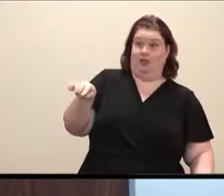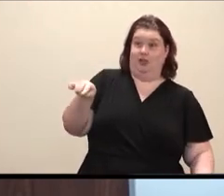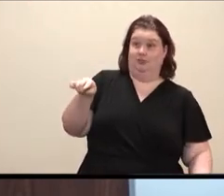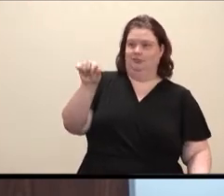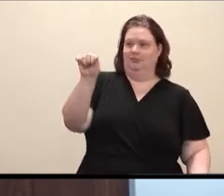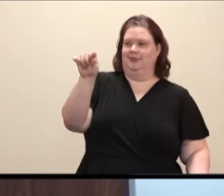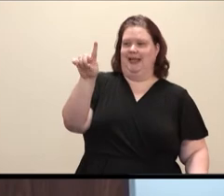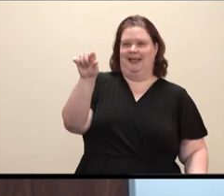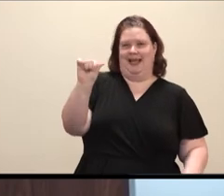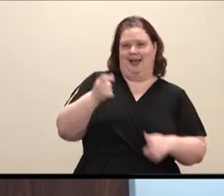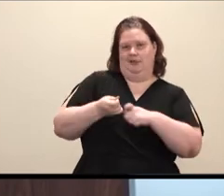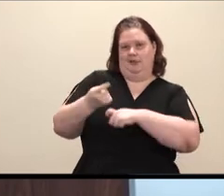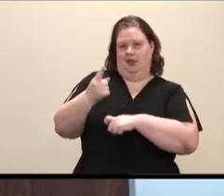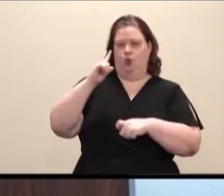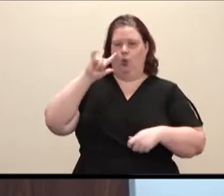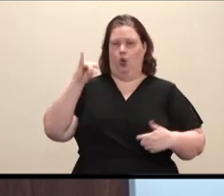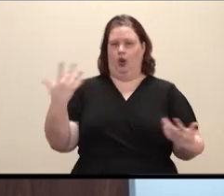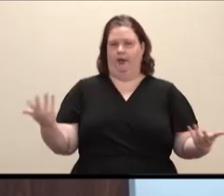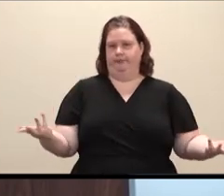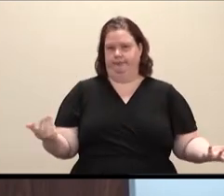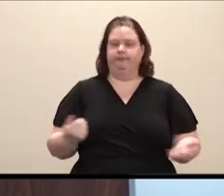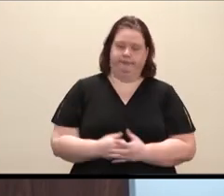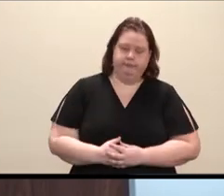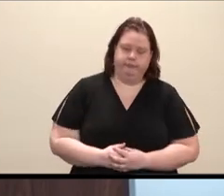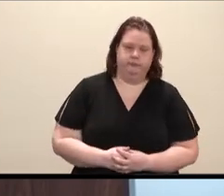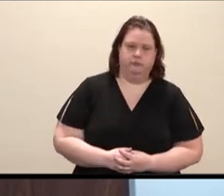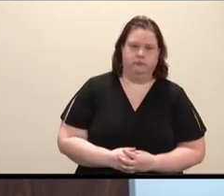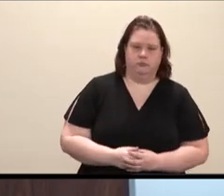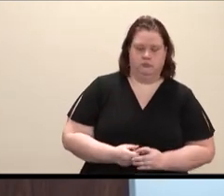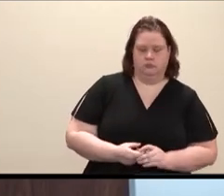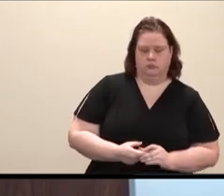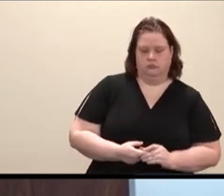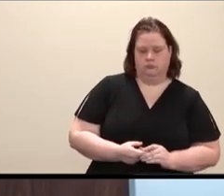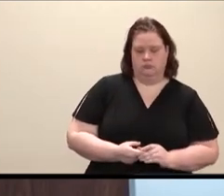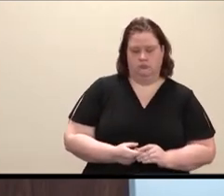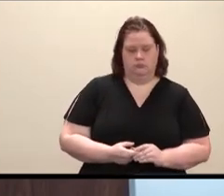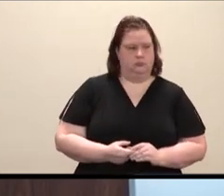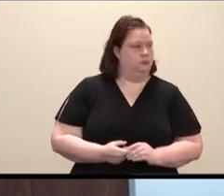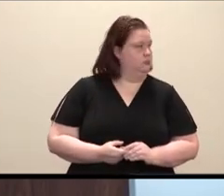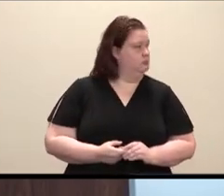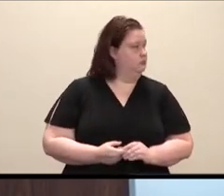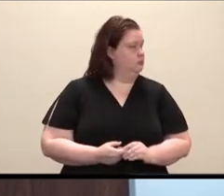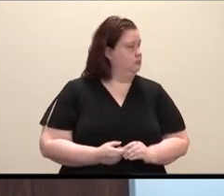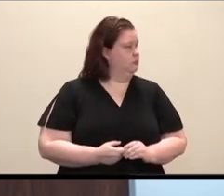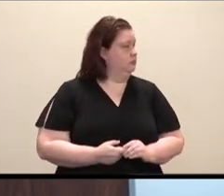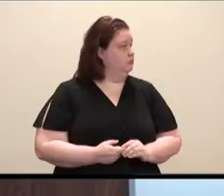ADA for next year and what that's going to look like. Okay.